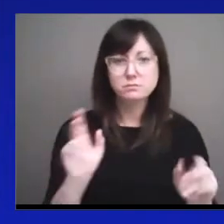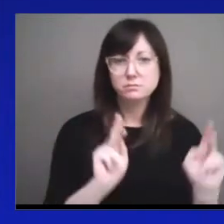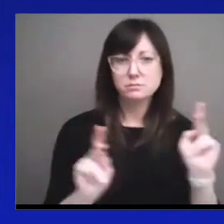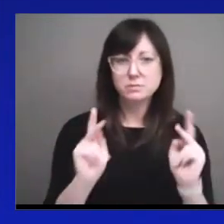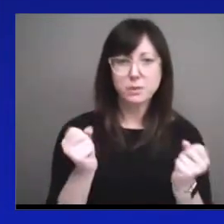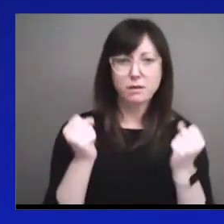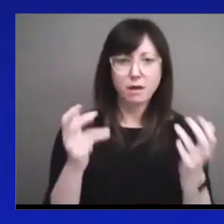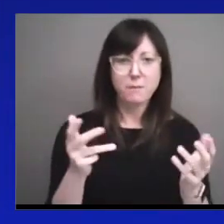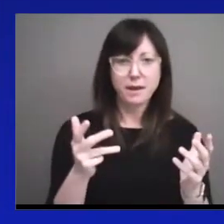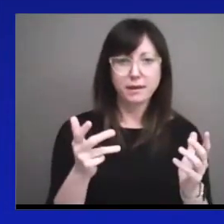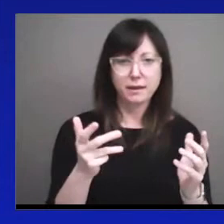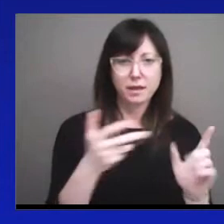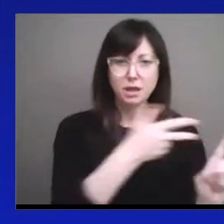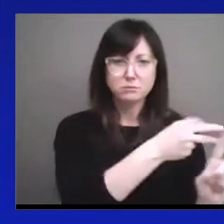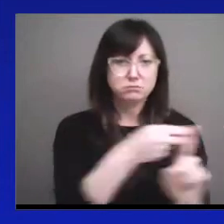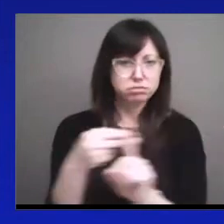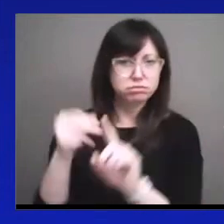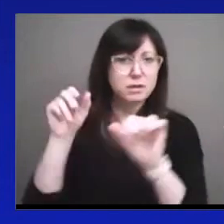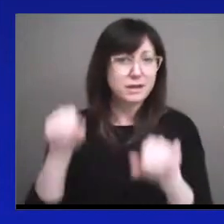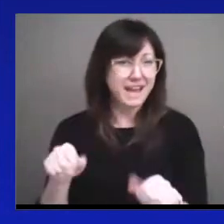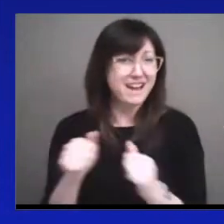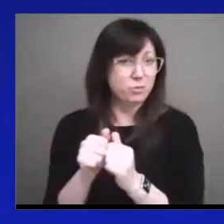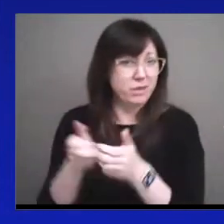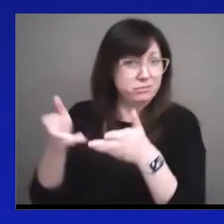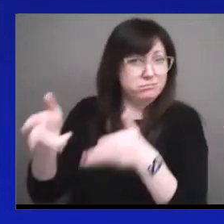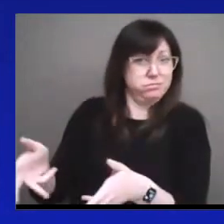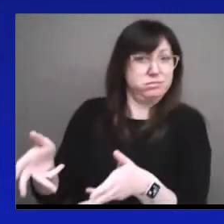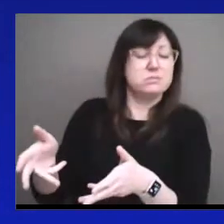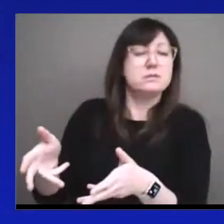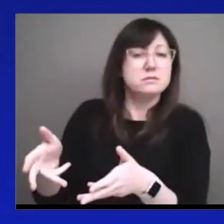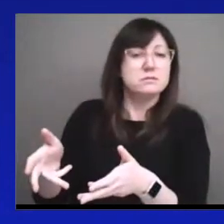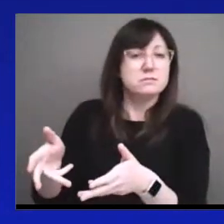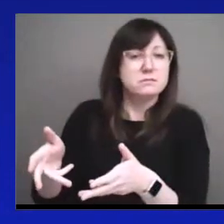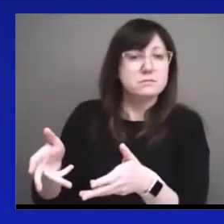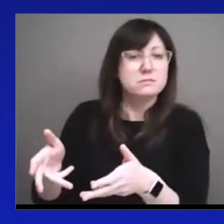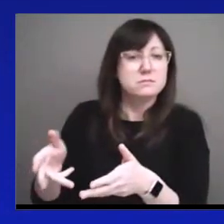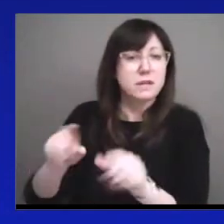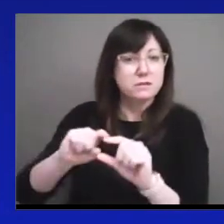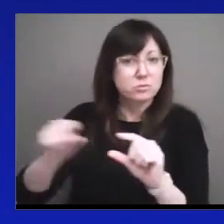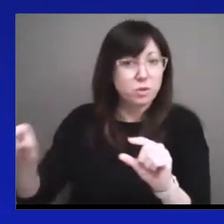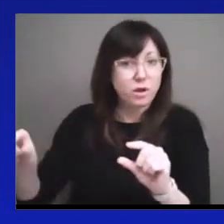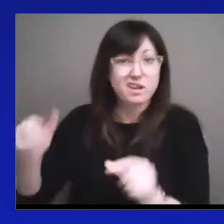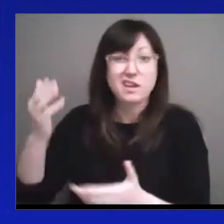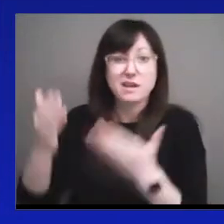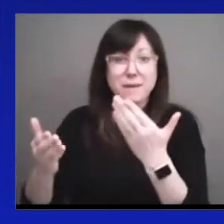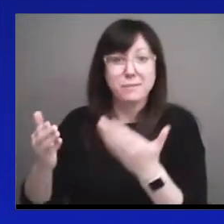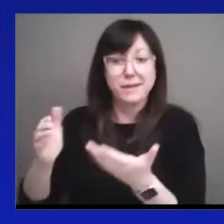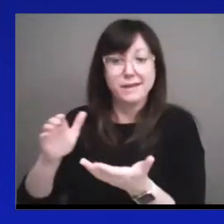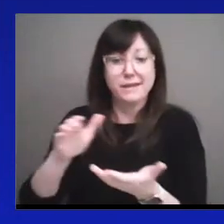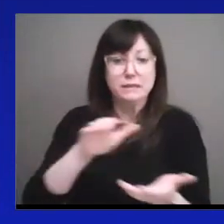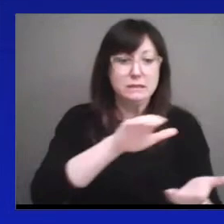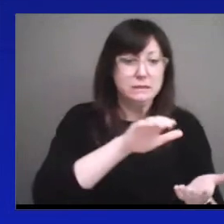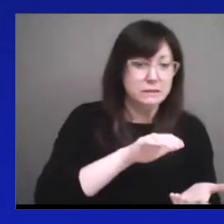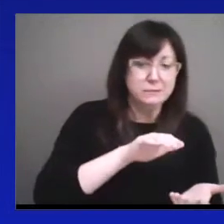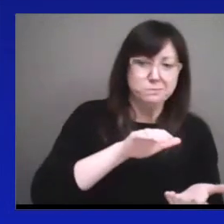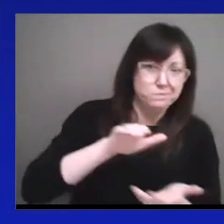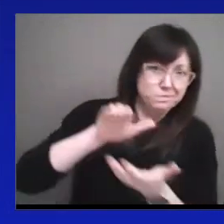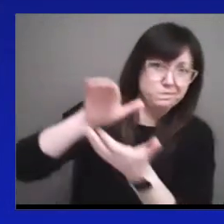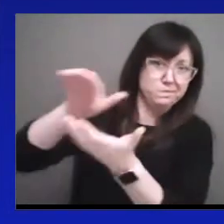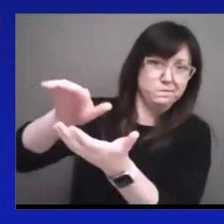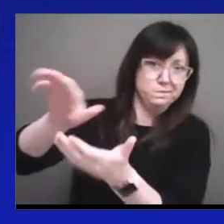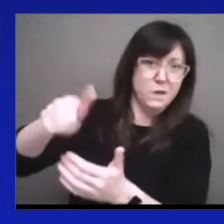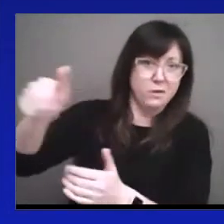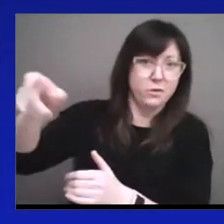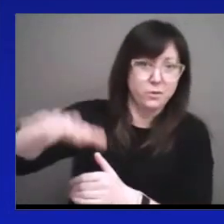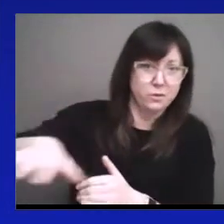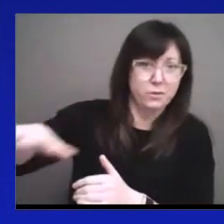can vaccinate with the vaccines we have left across the province. We might have to redeploy those vaccines to make sure that those in